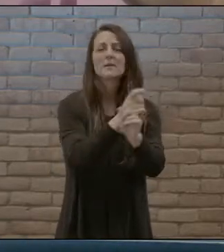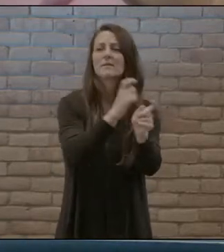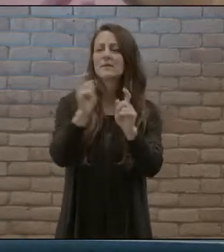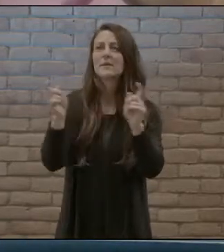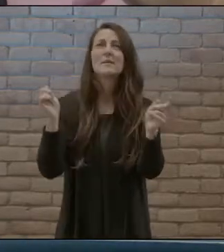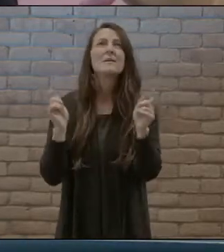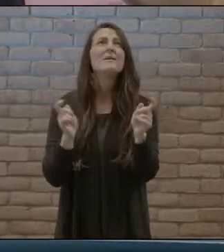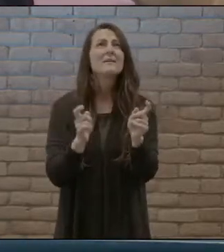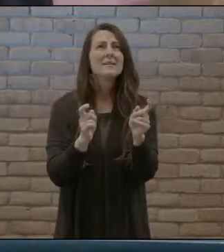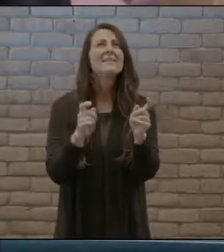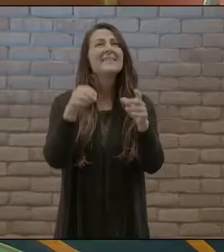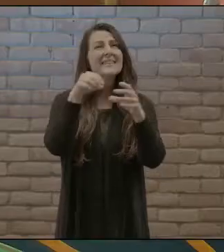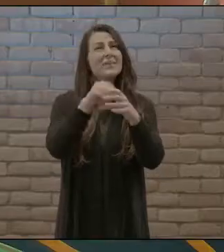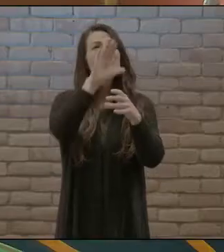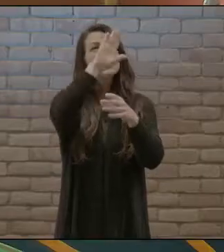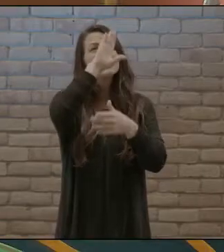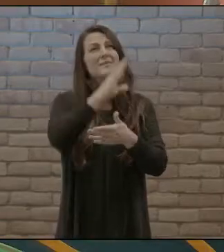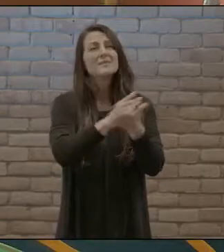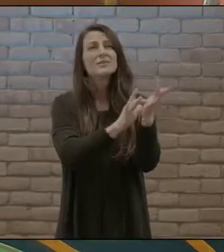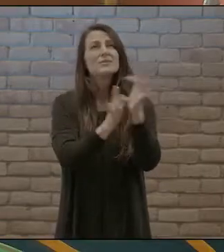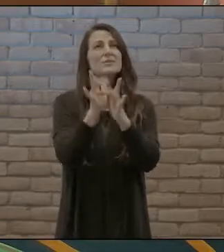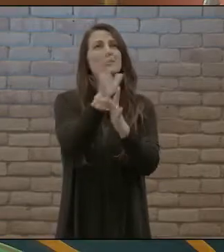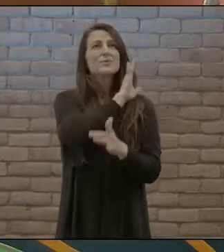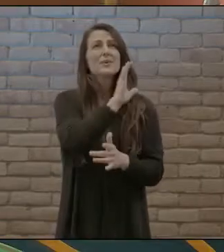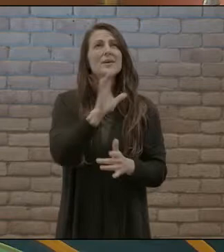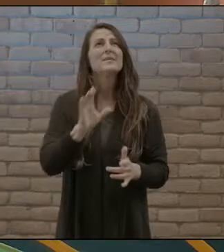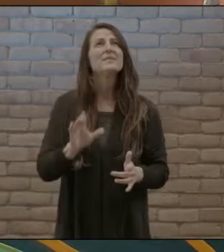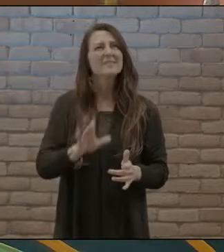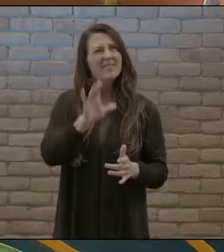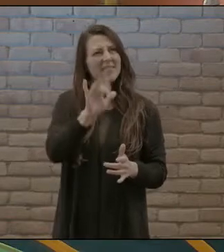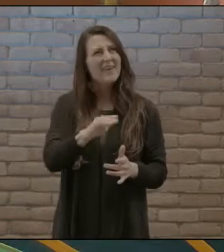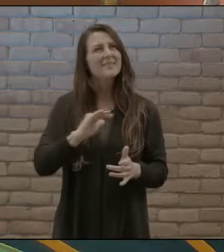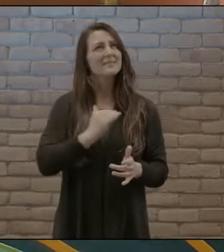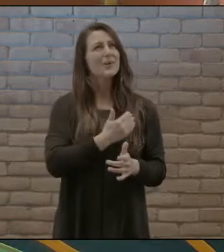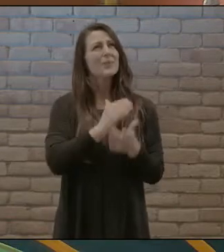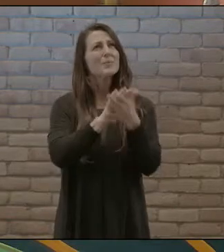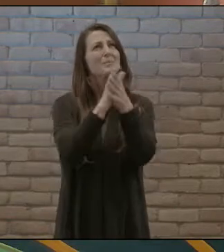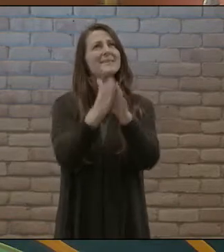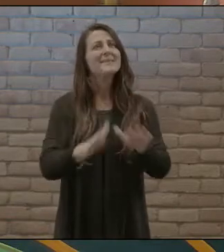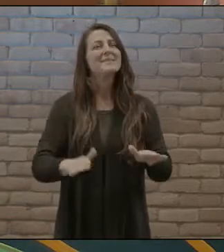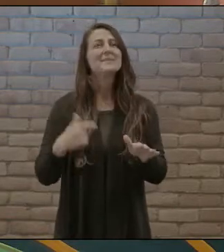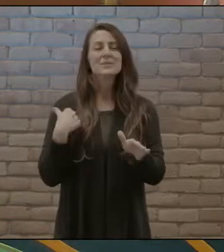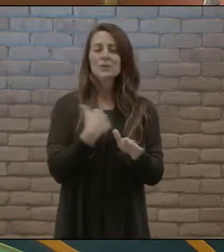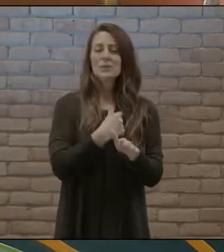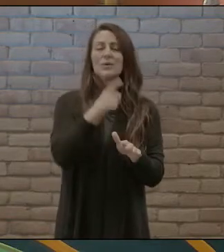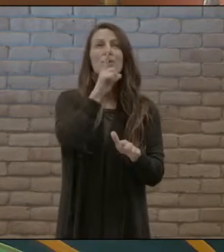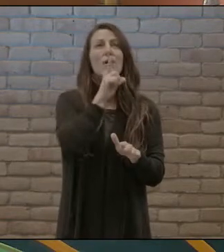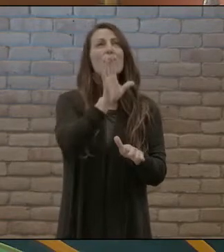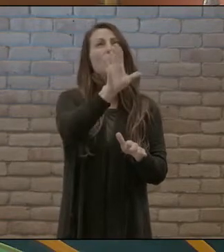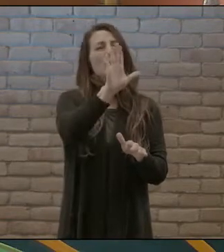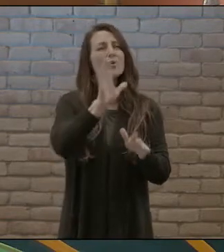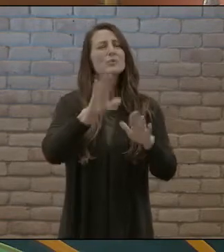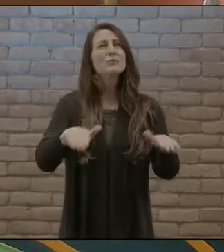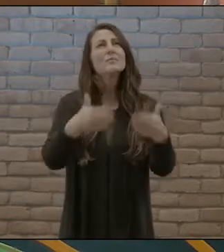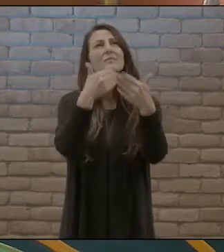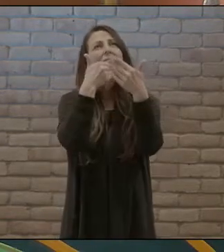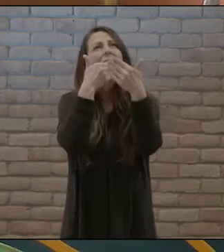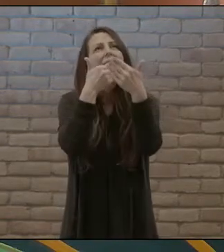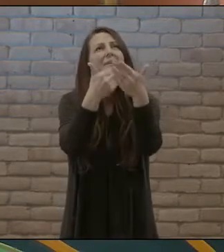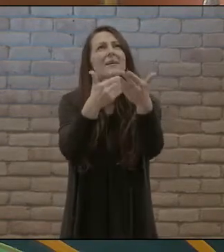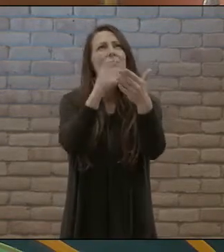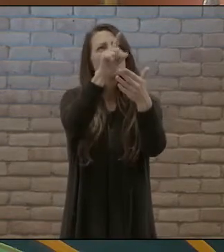the form of your Son, Jesus Christ. And we thank you for allowing us to be your children, for loving us in